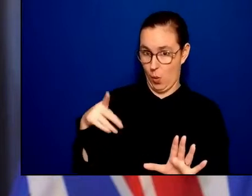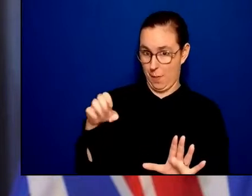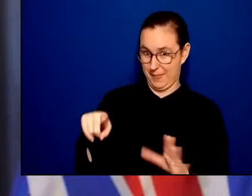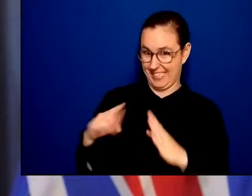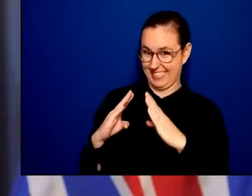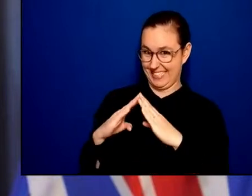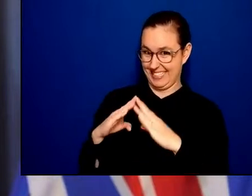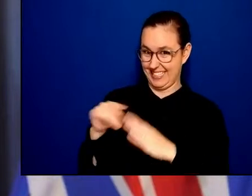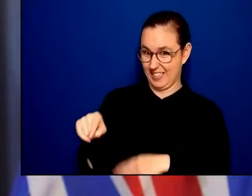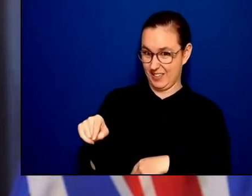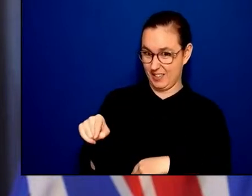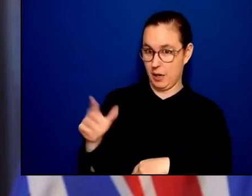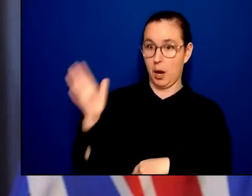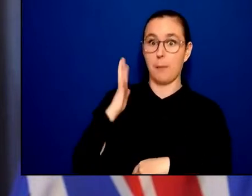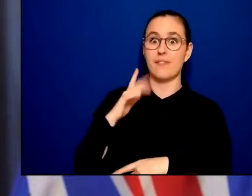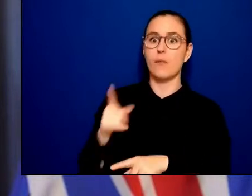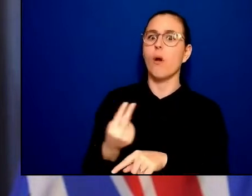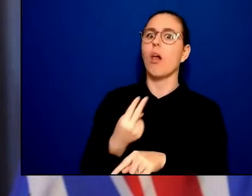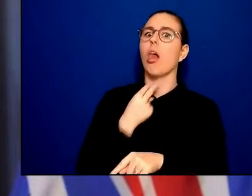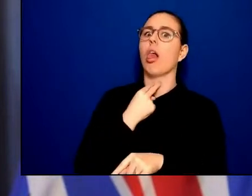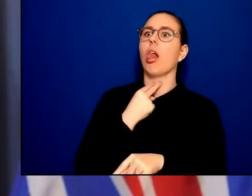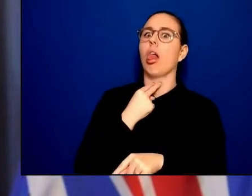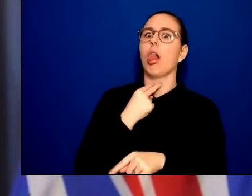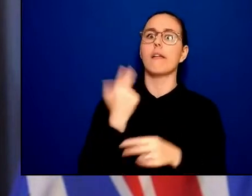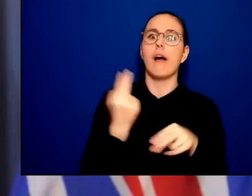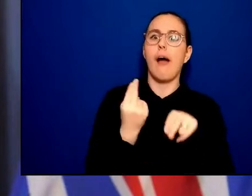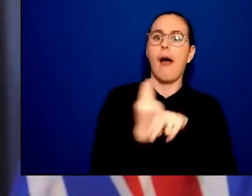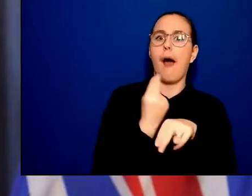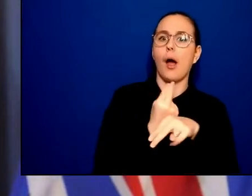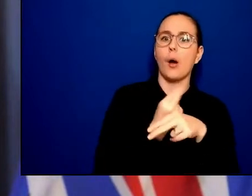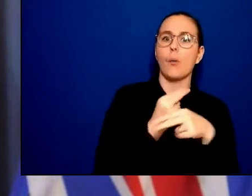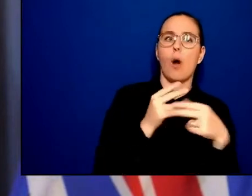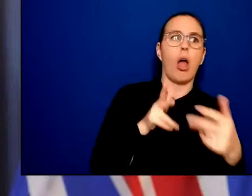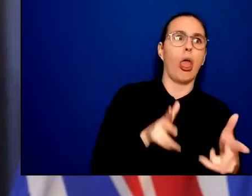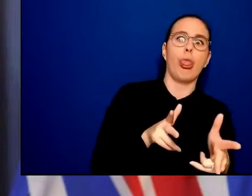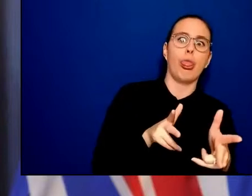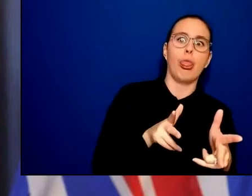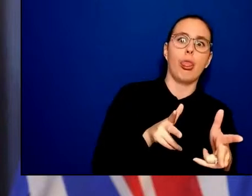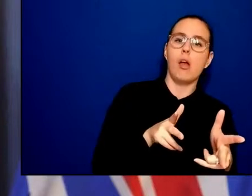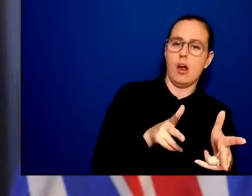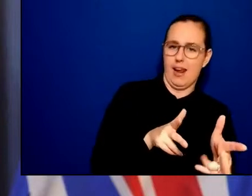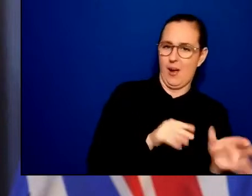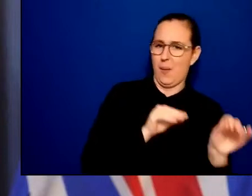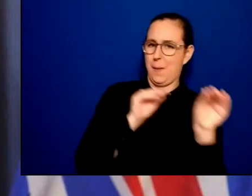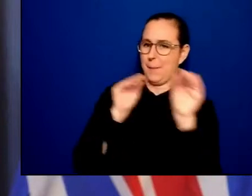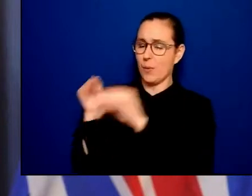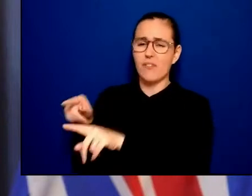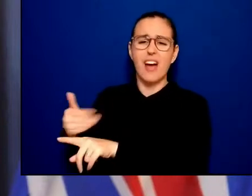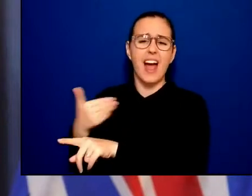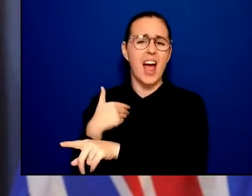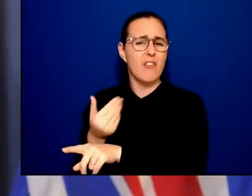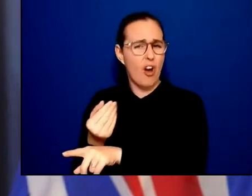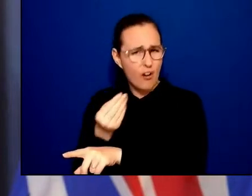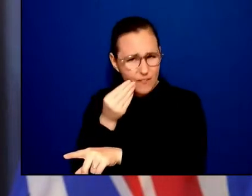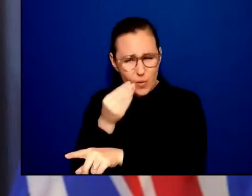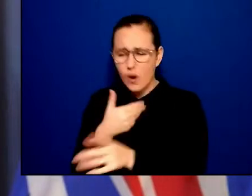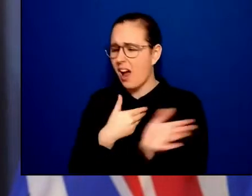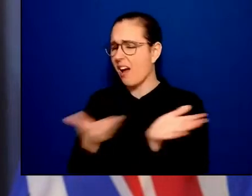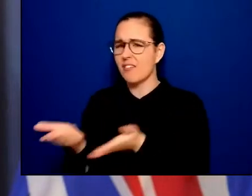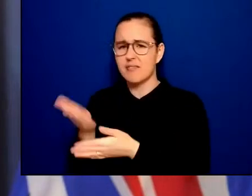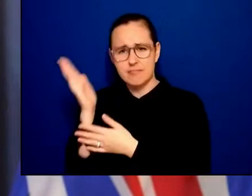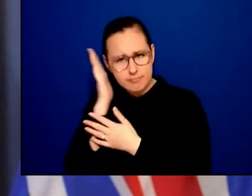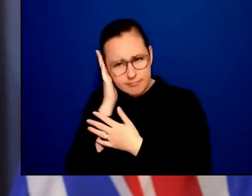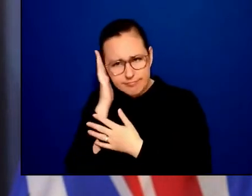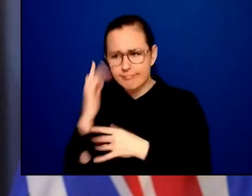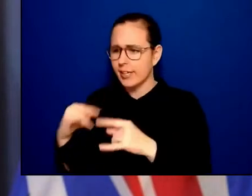being delivered to ensure that there are cots, there are blankets, there are food. Currently, the town of Hope is feeding